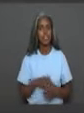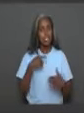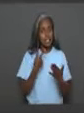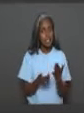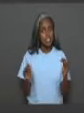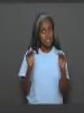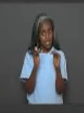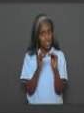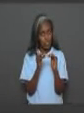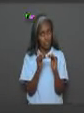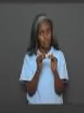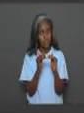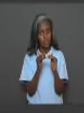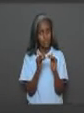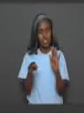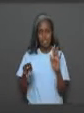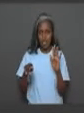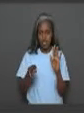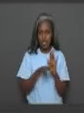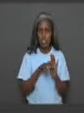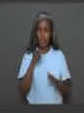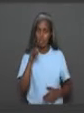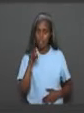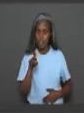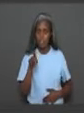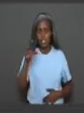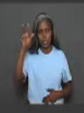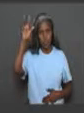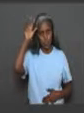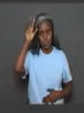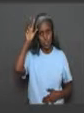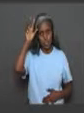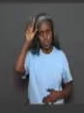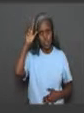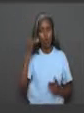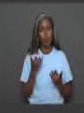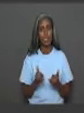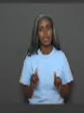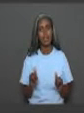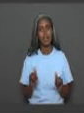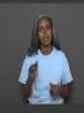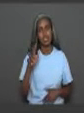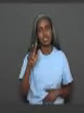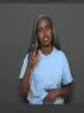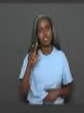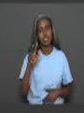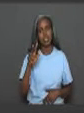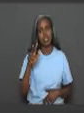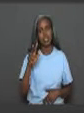This equals negative x cubed over